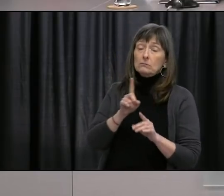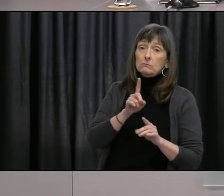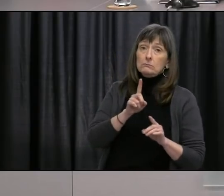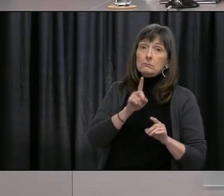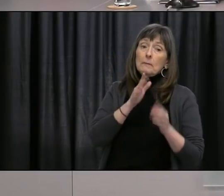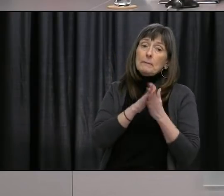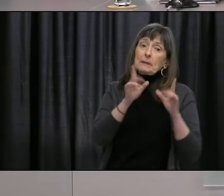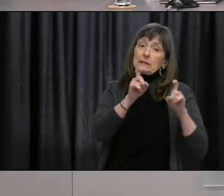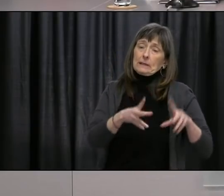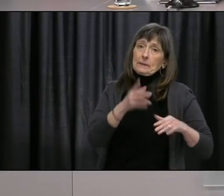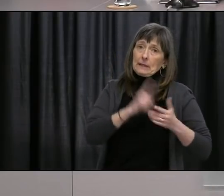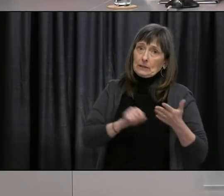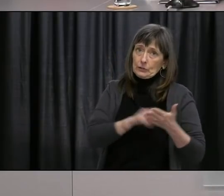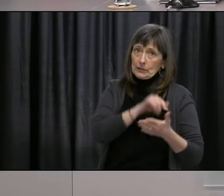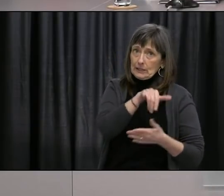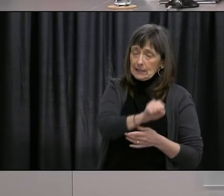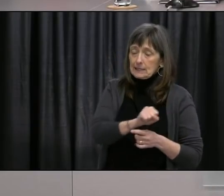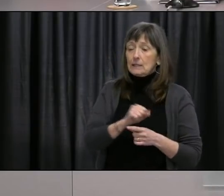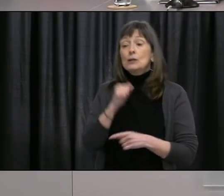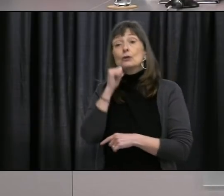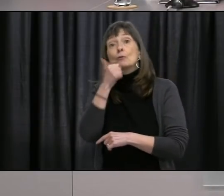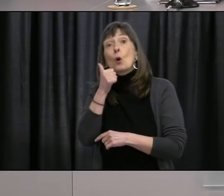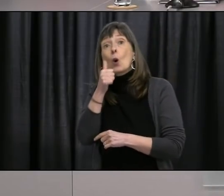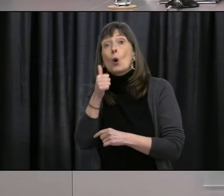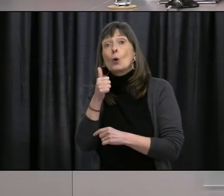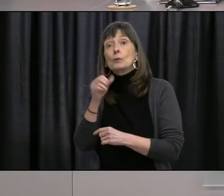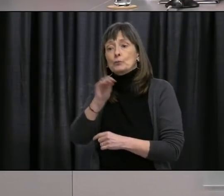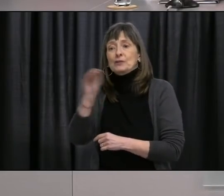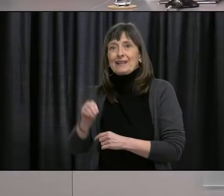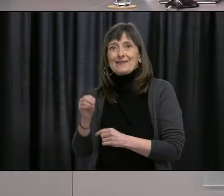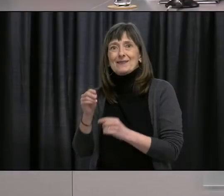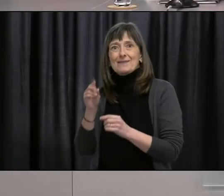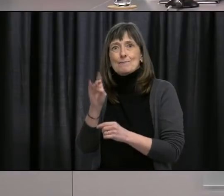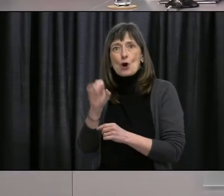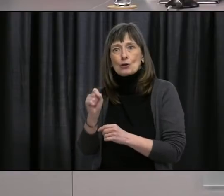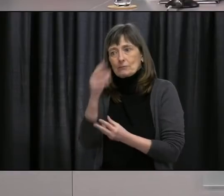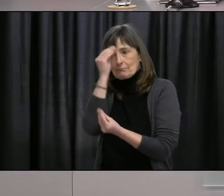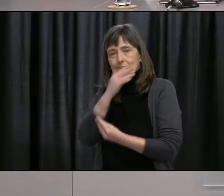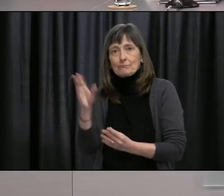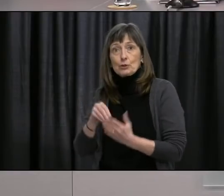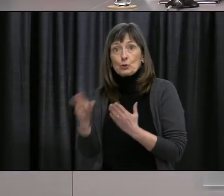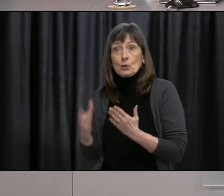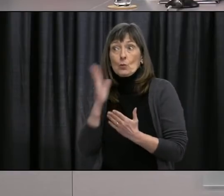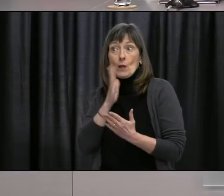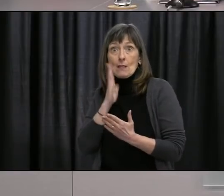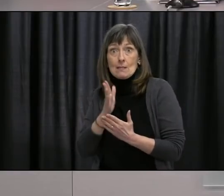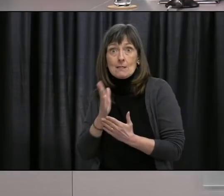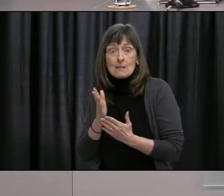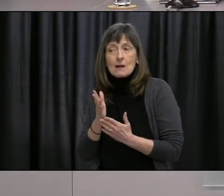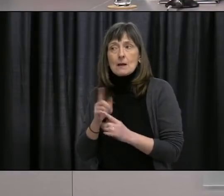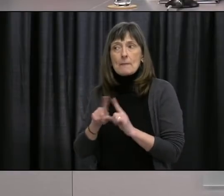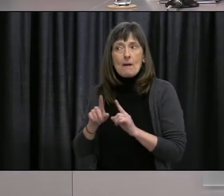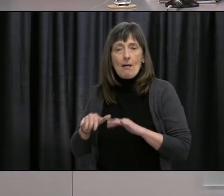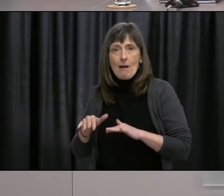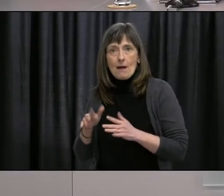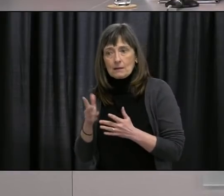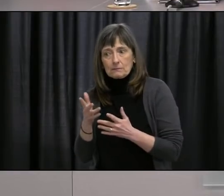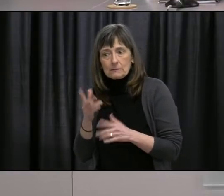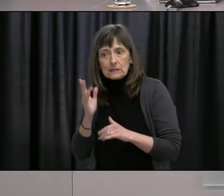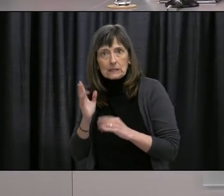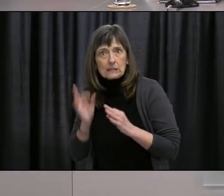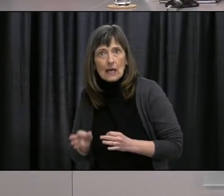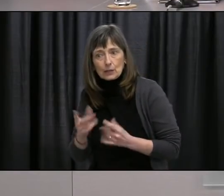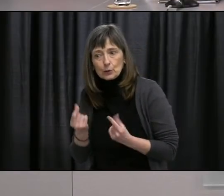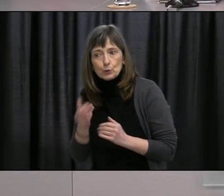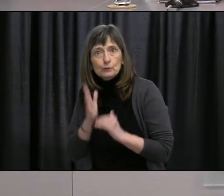Progress reports are coming out tomorrow. Those grades can go up but not down. We're not even sure about a September return yet, and I know the plan was released